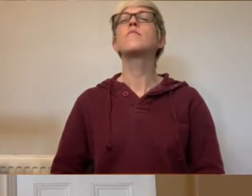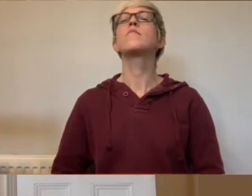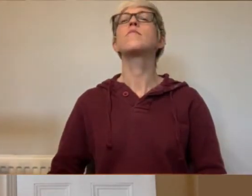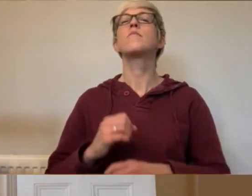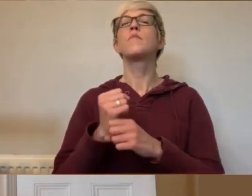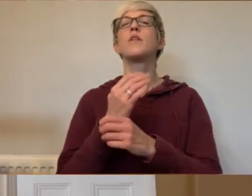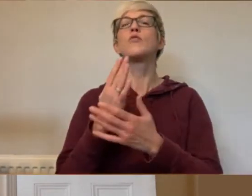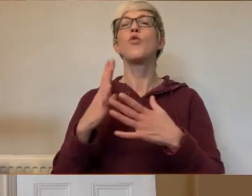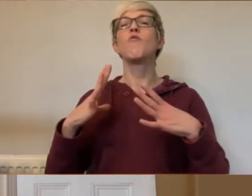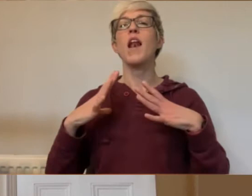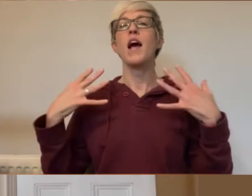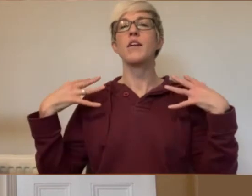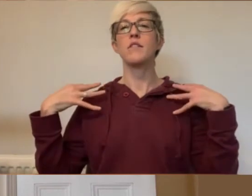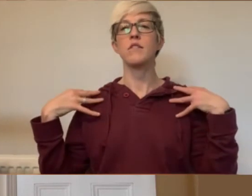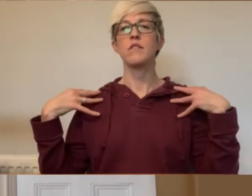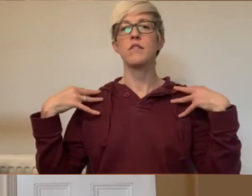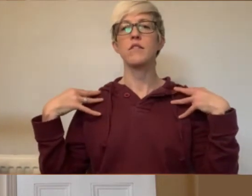Keep the shoulders relaxed.